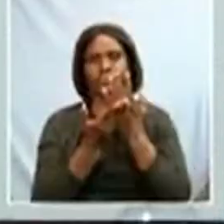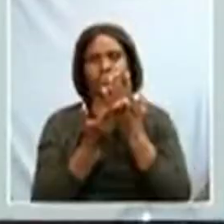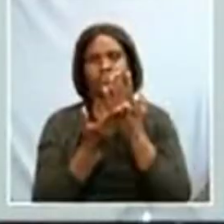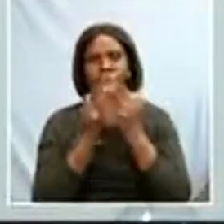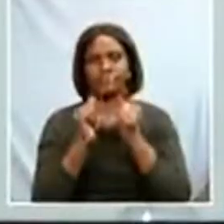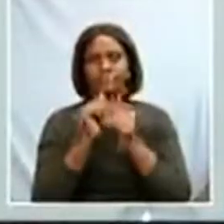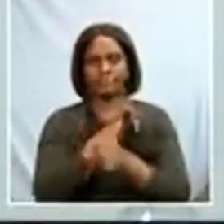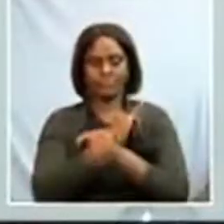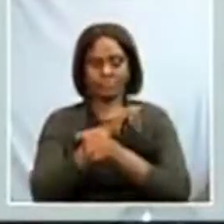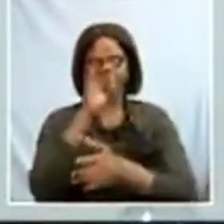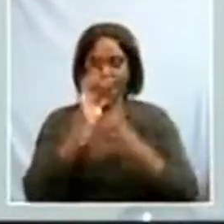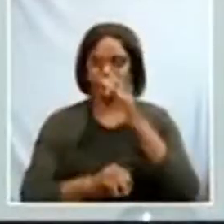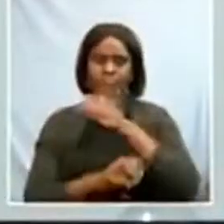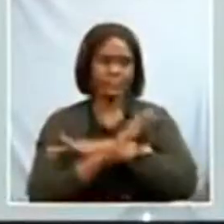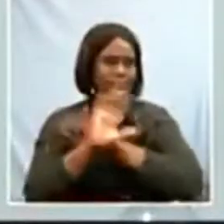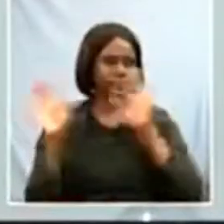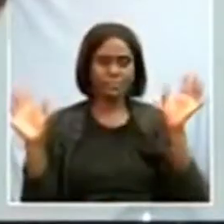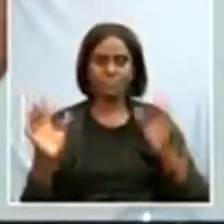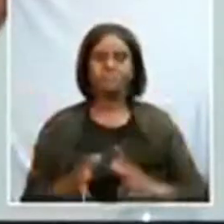The immunity is uncapped.